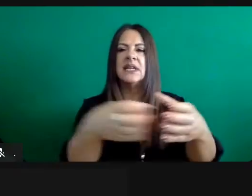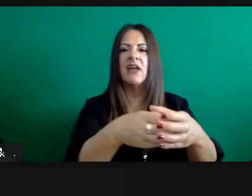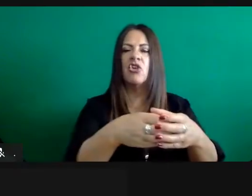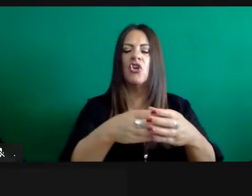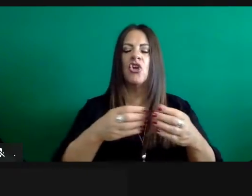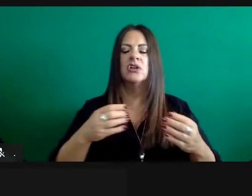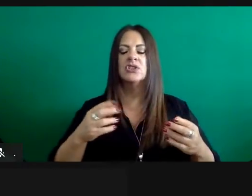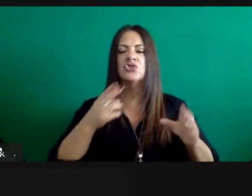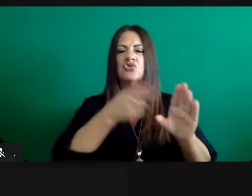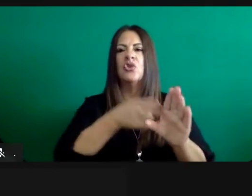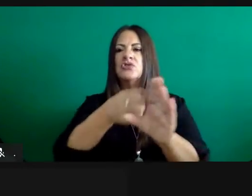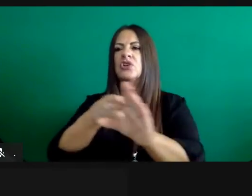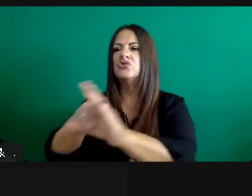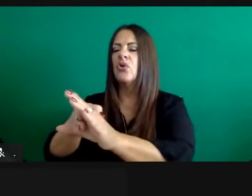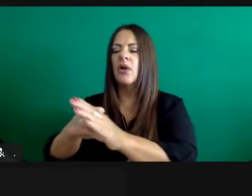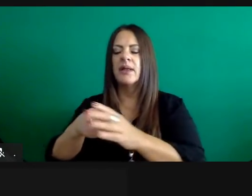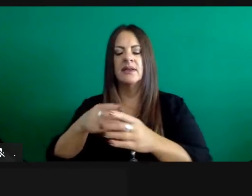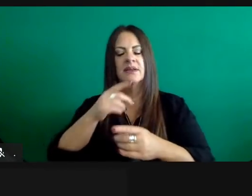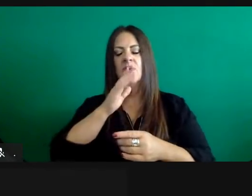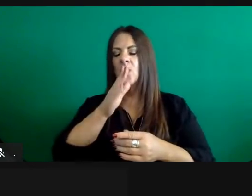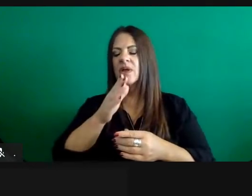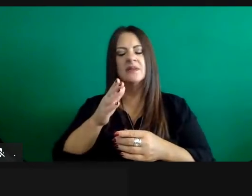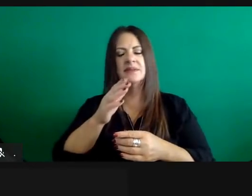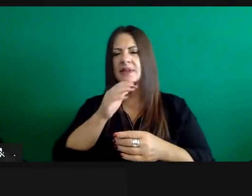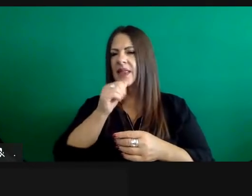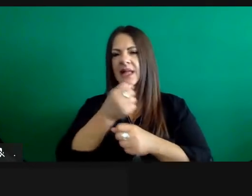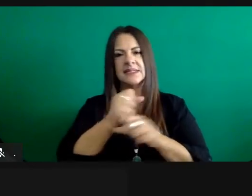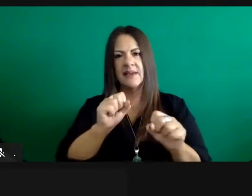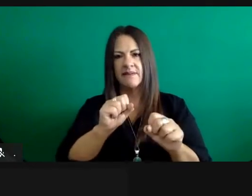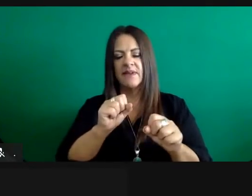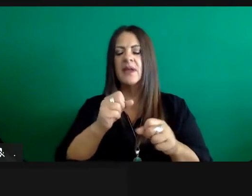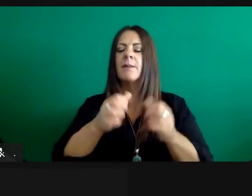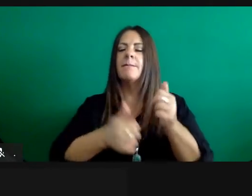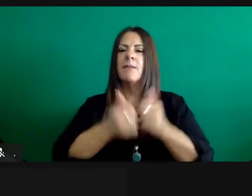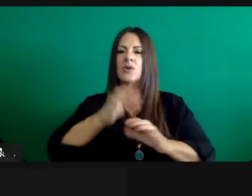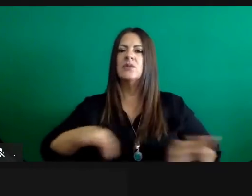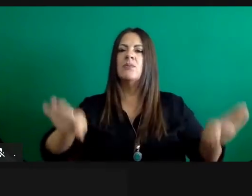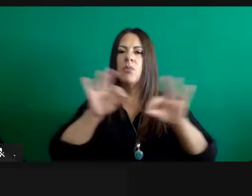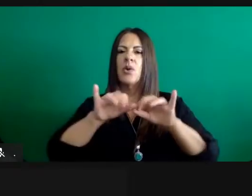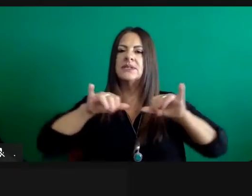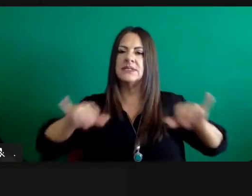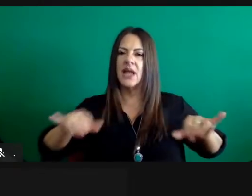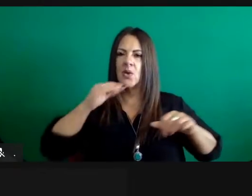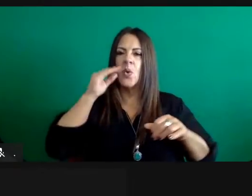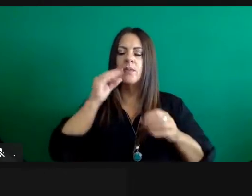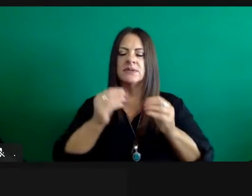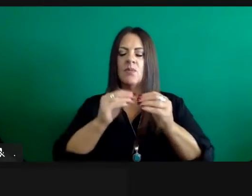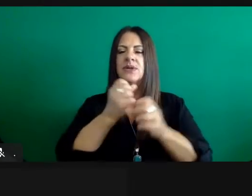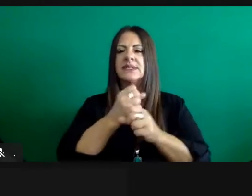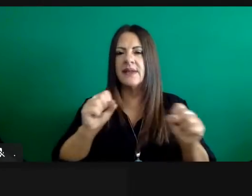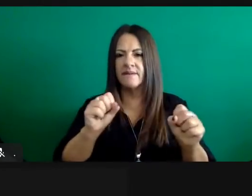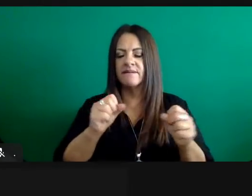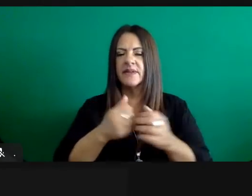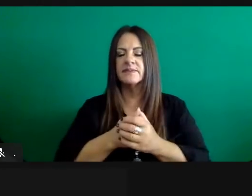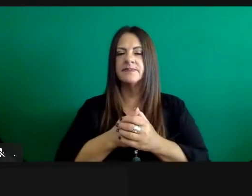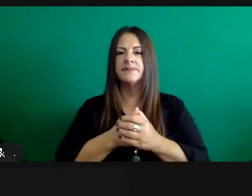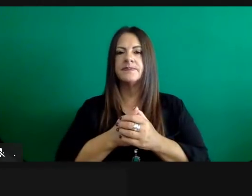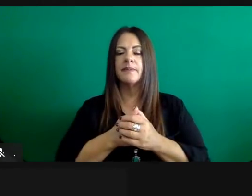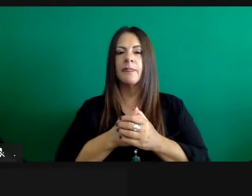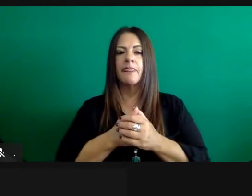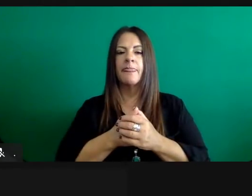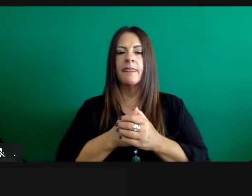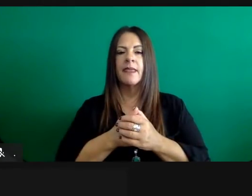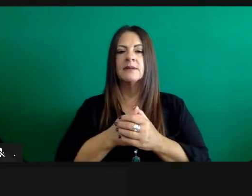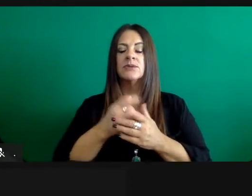to be the tools that help us get this under control. So the decision to include, among